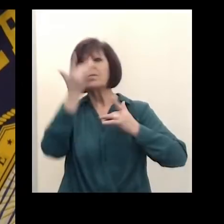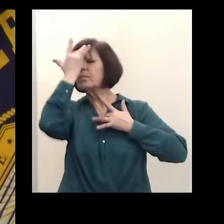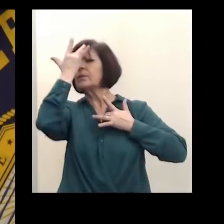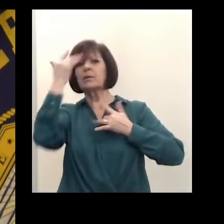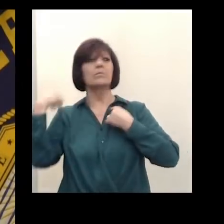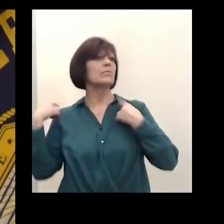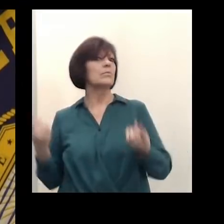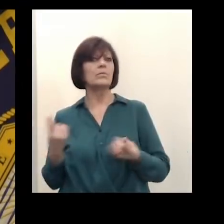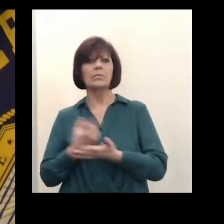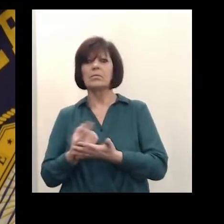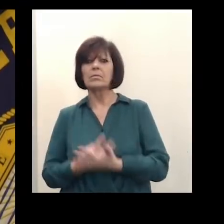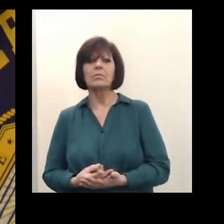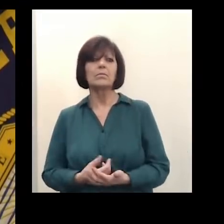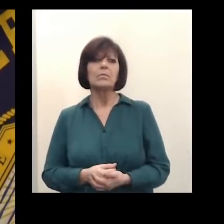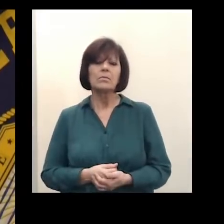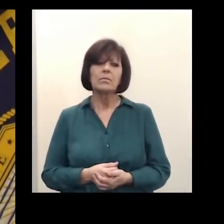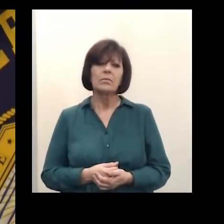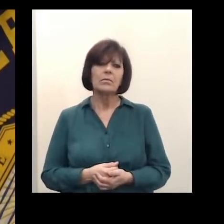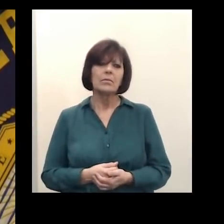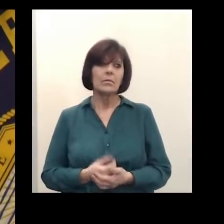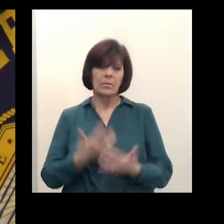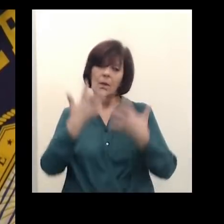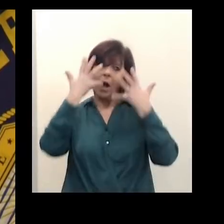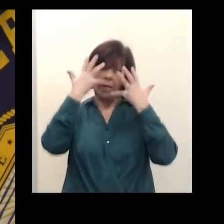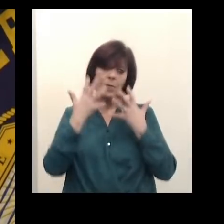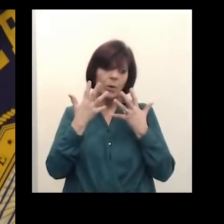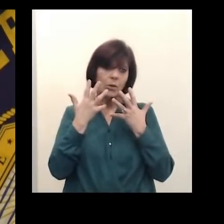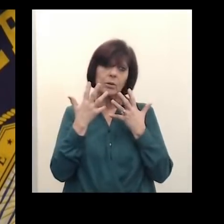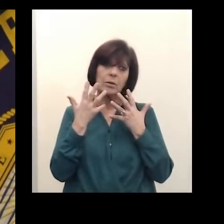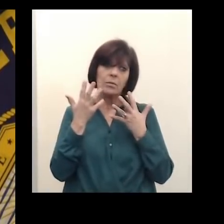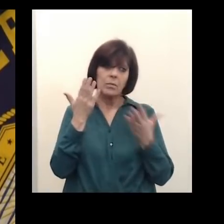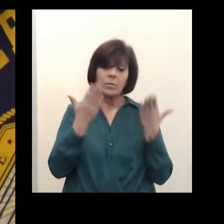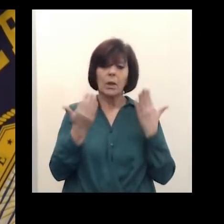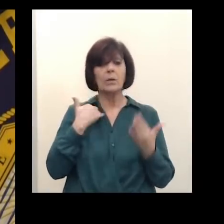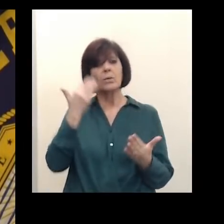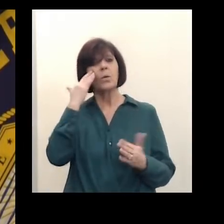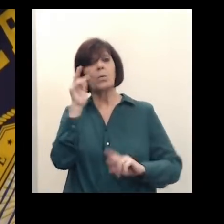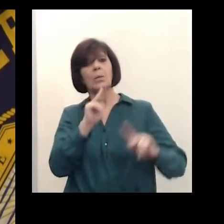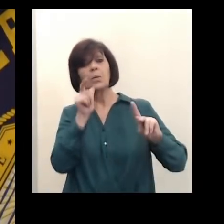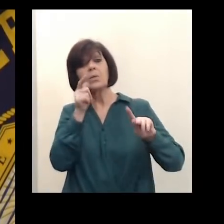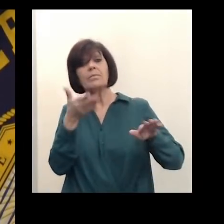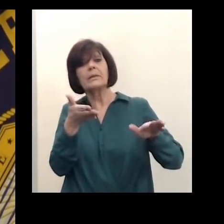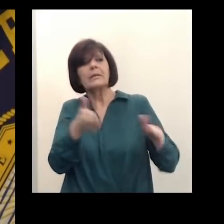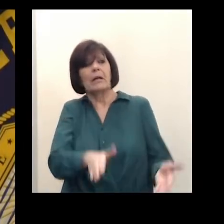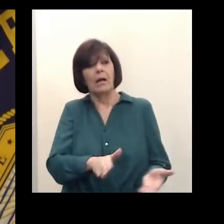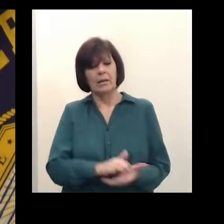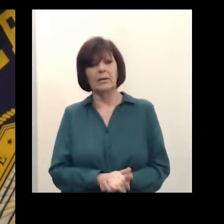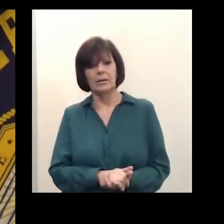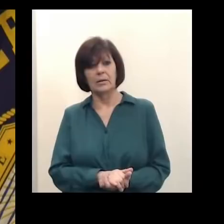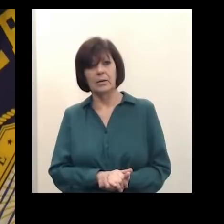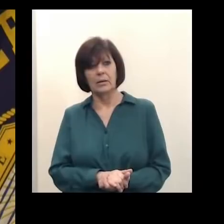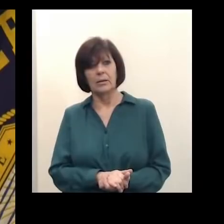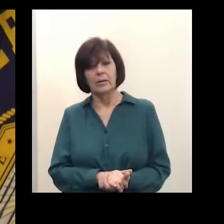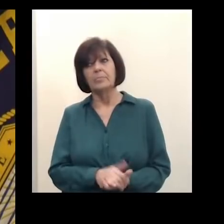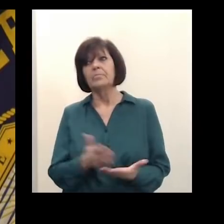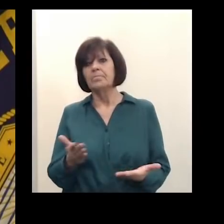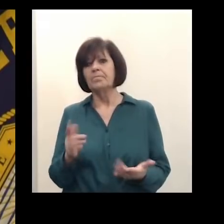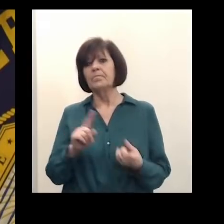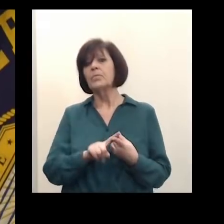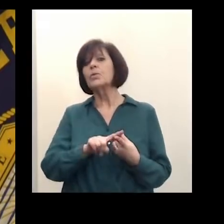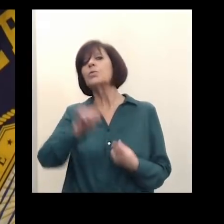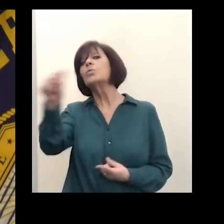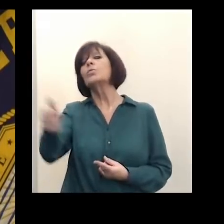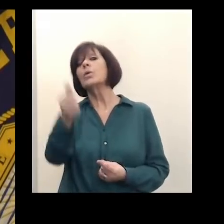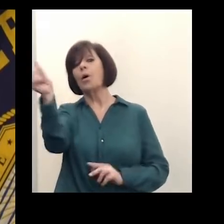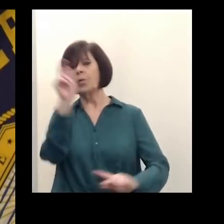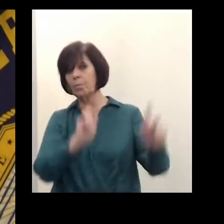few weeks. And unfortunately, we may know individuals who've perished. So to the other officials, I think they're